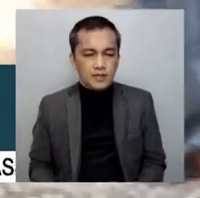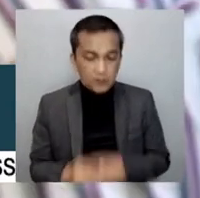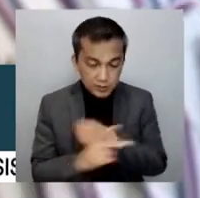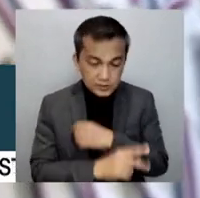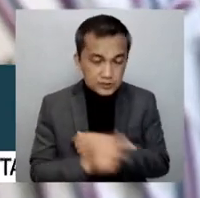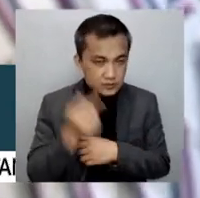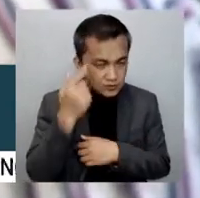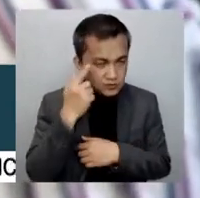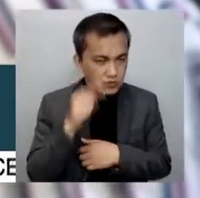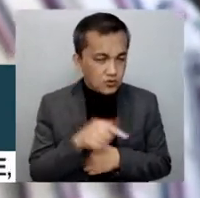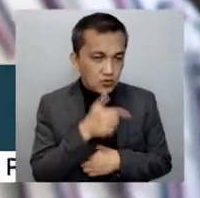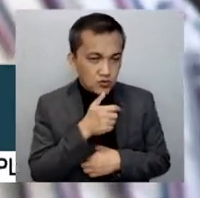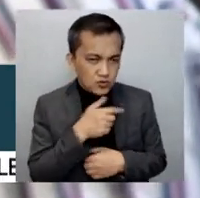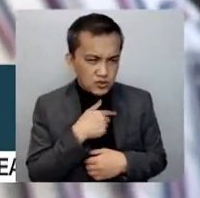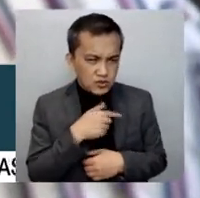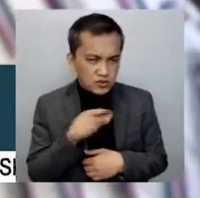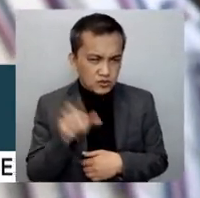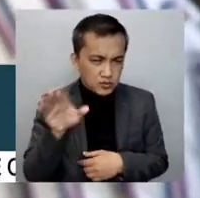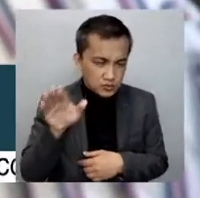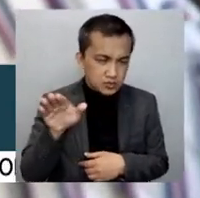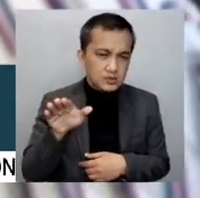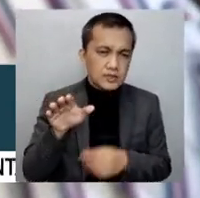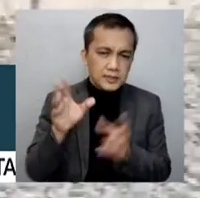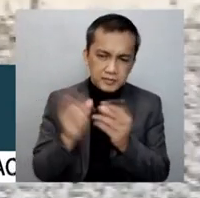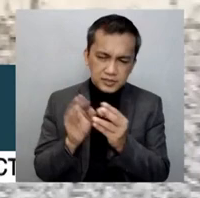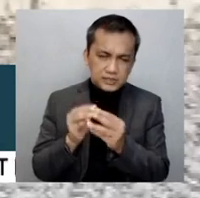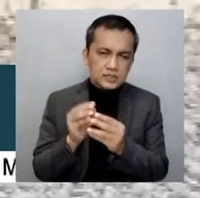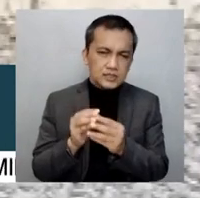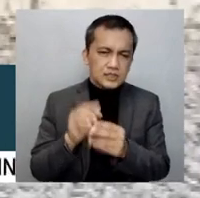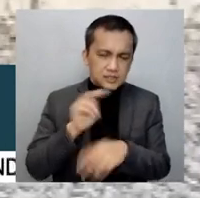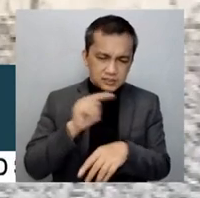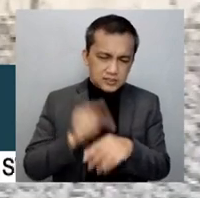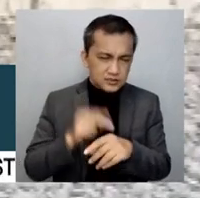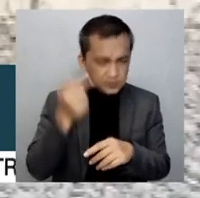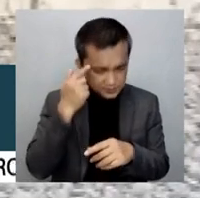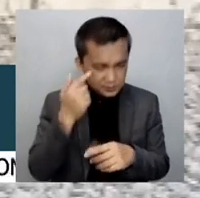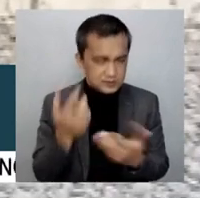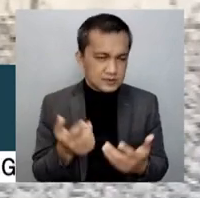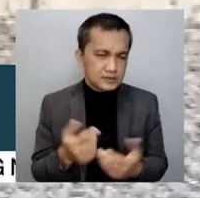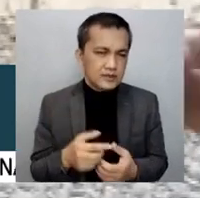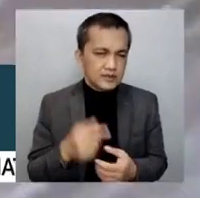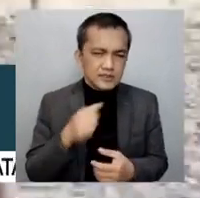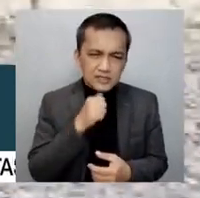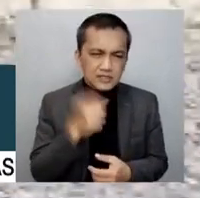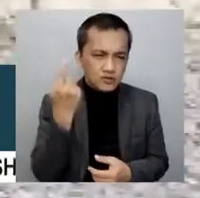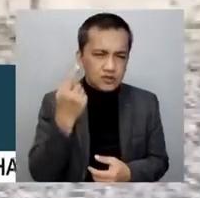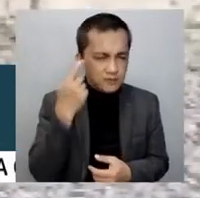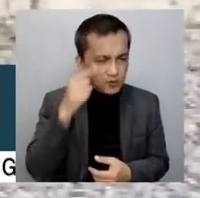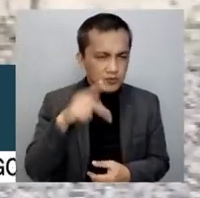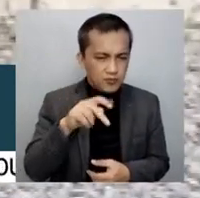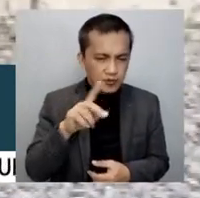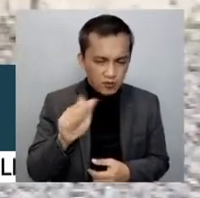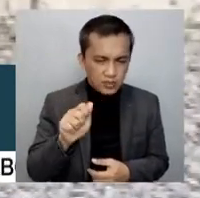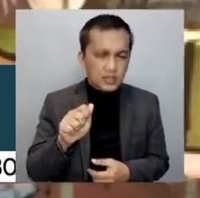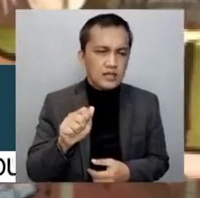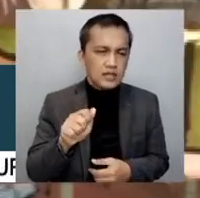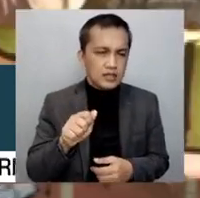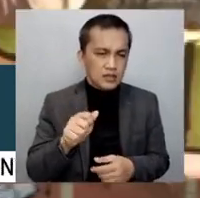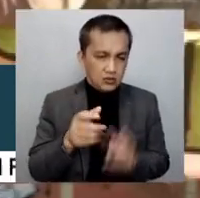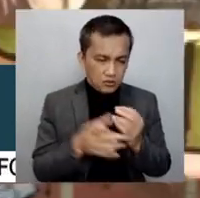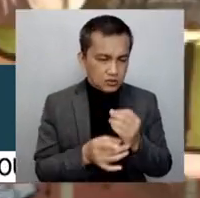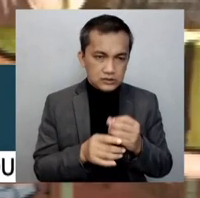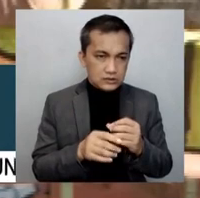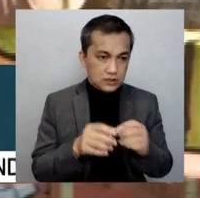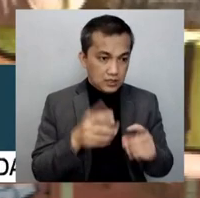is the one coordinating with the national government every time they came, because the oil spill is not only for Pola. The oil spill has affected